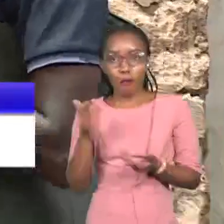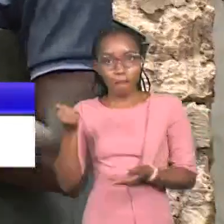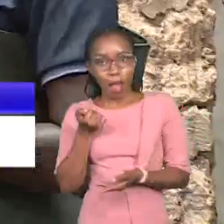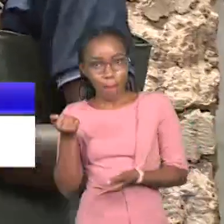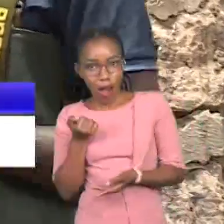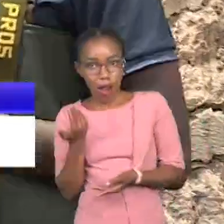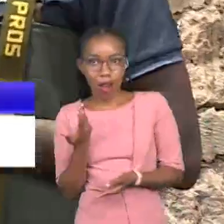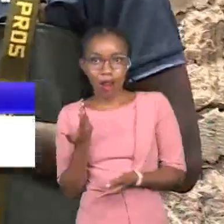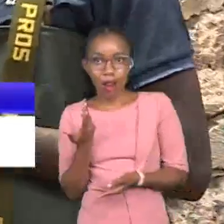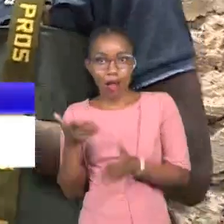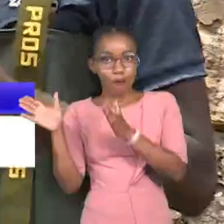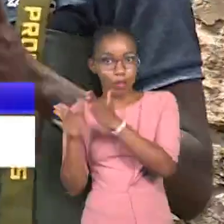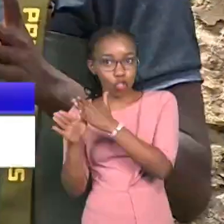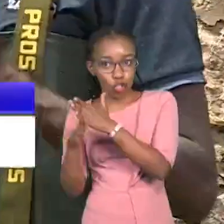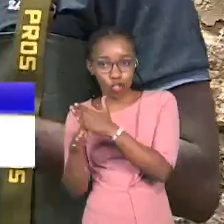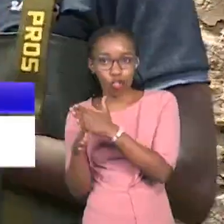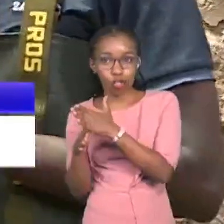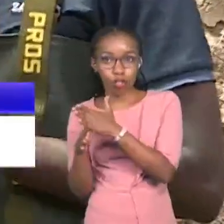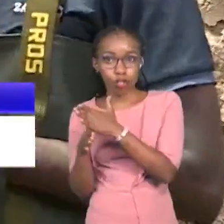be female. So what